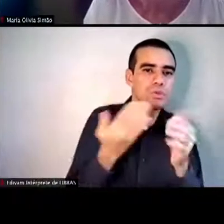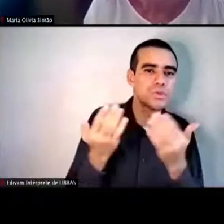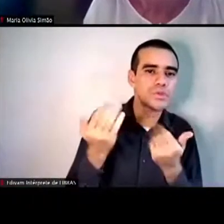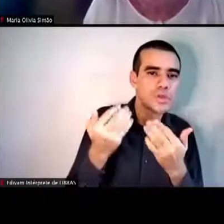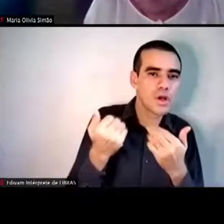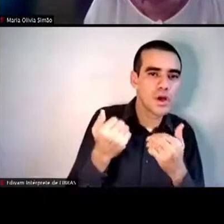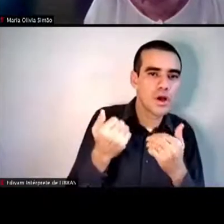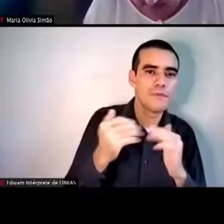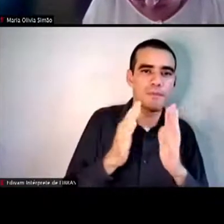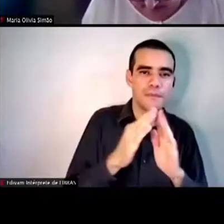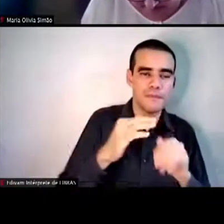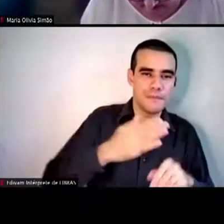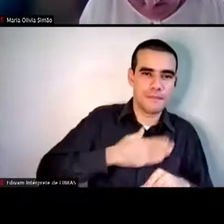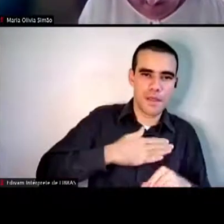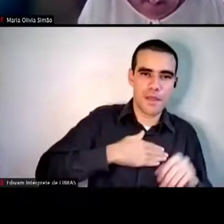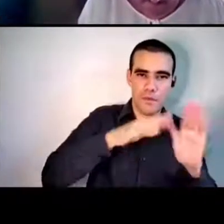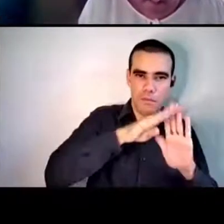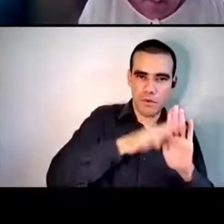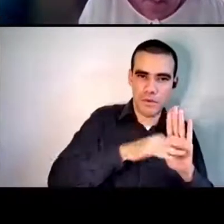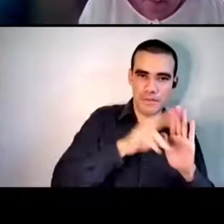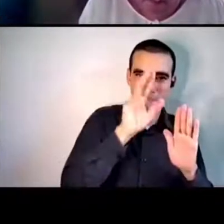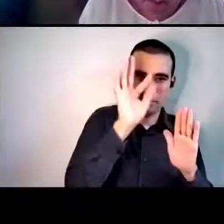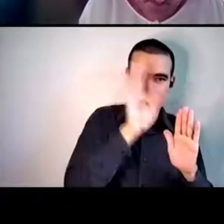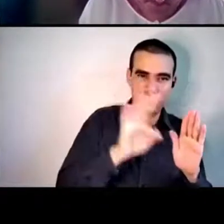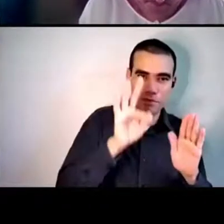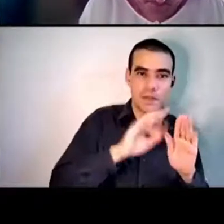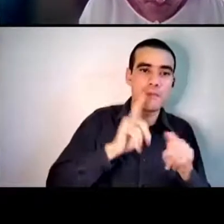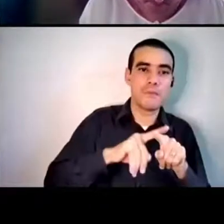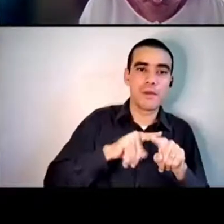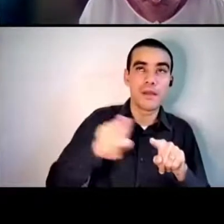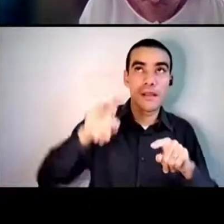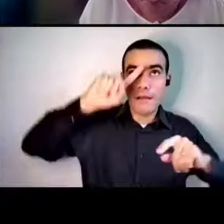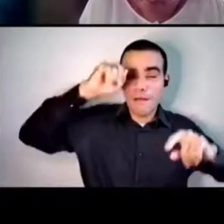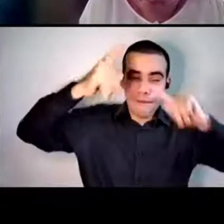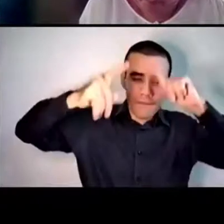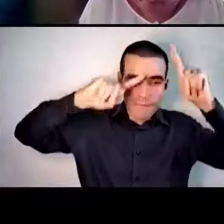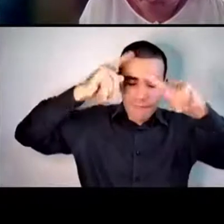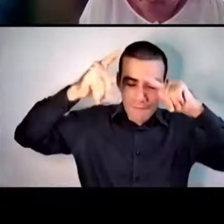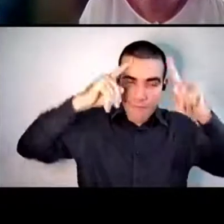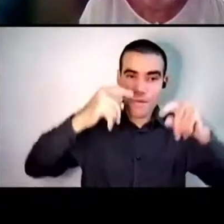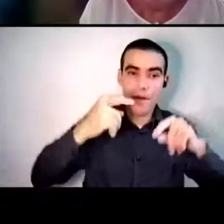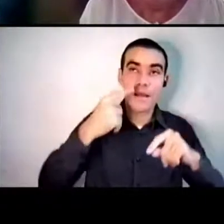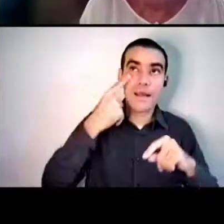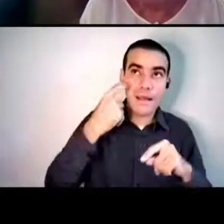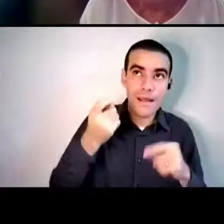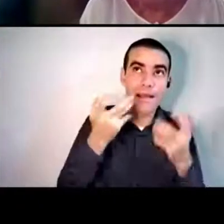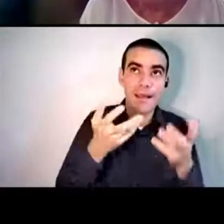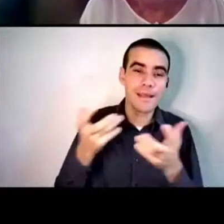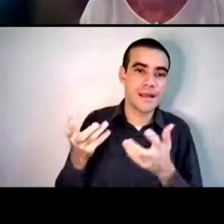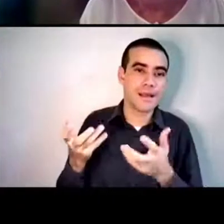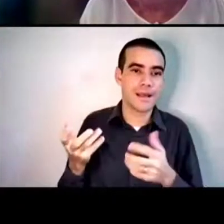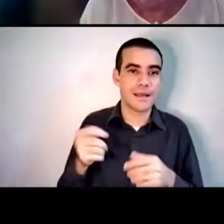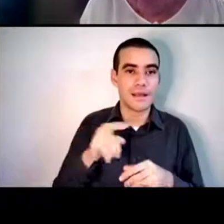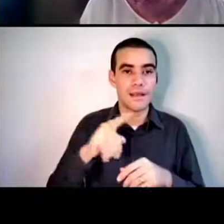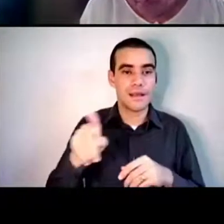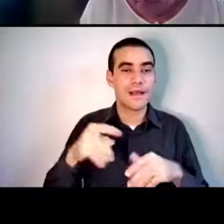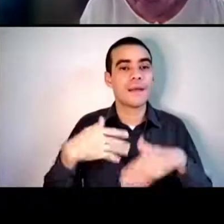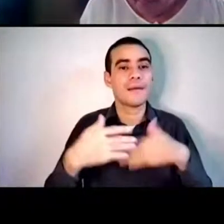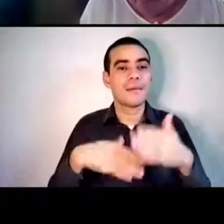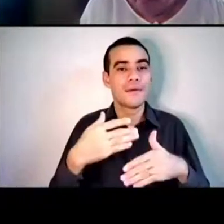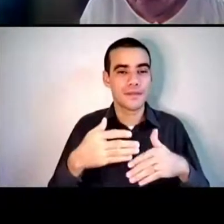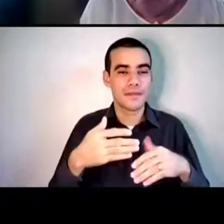to find students to enter the program in university, the freshman students, because they are more